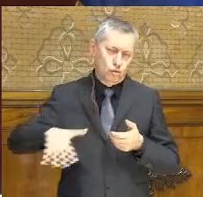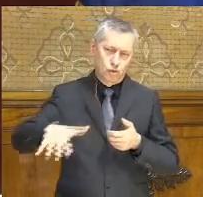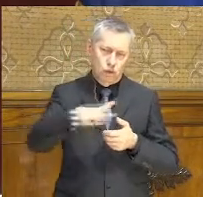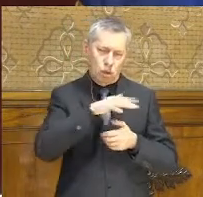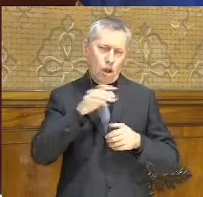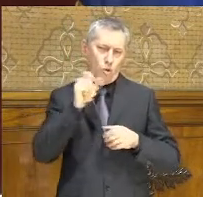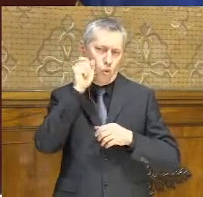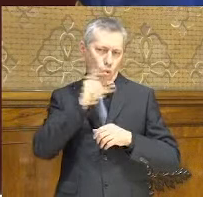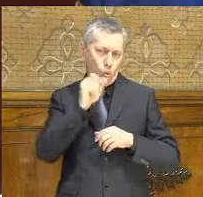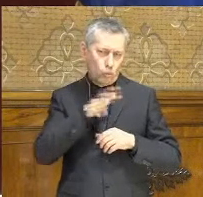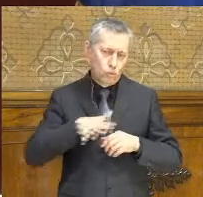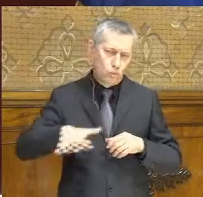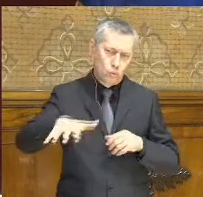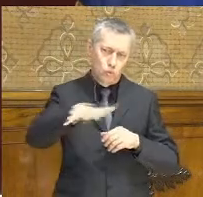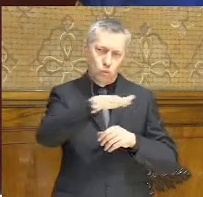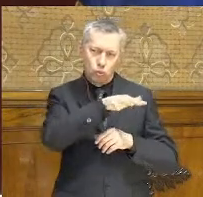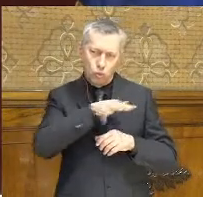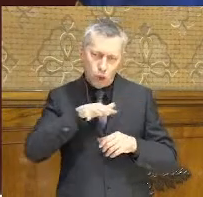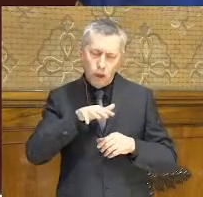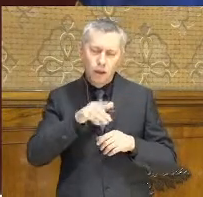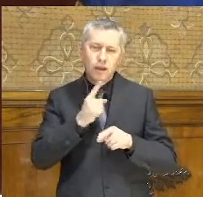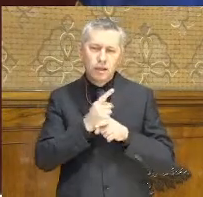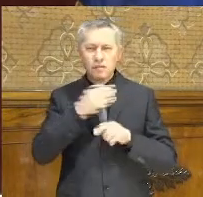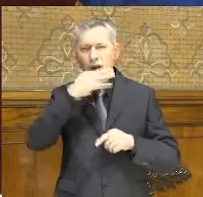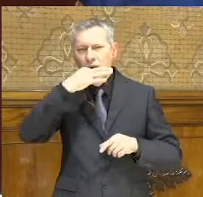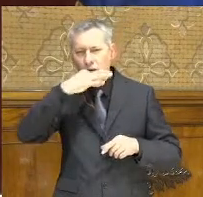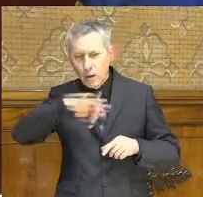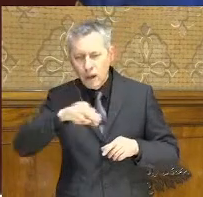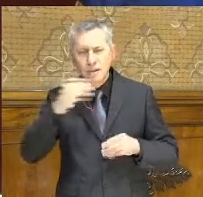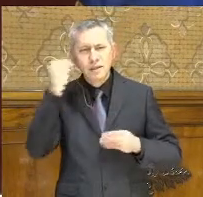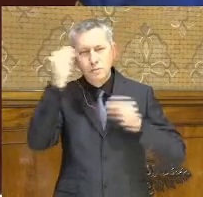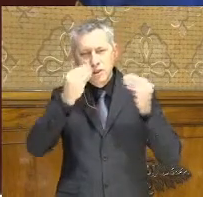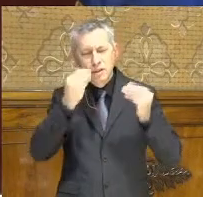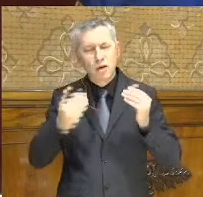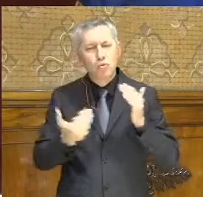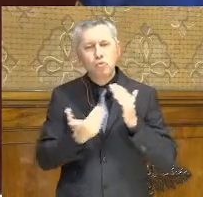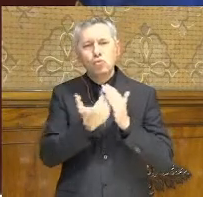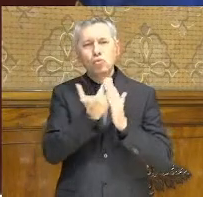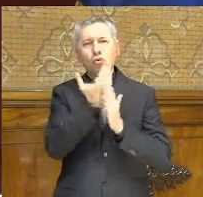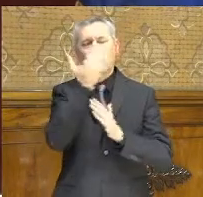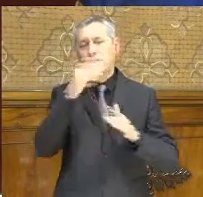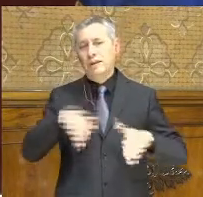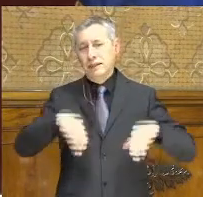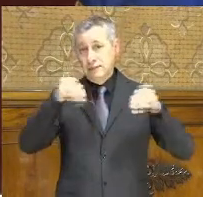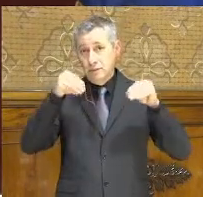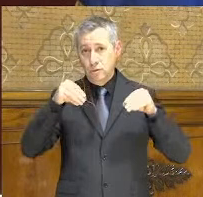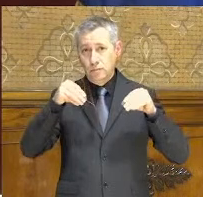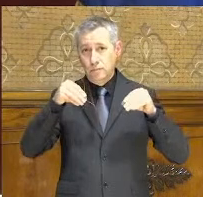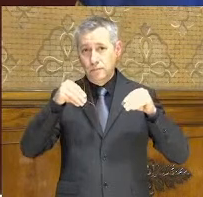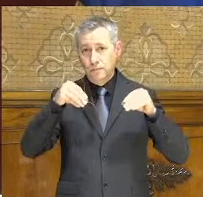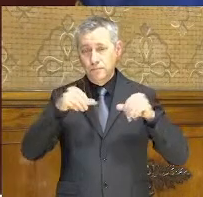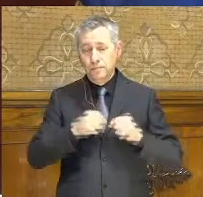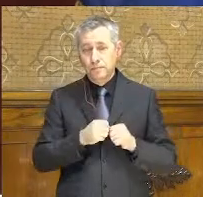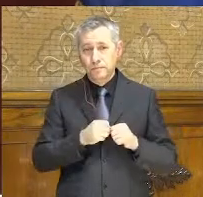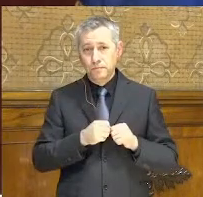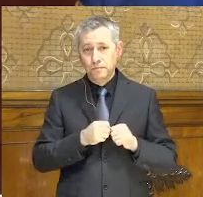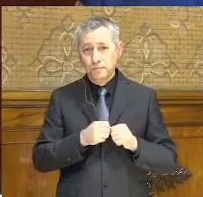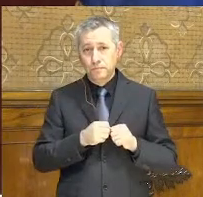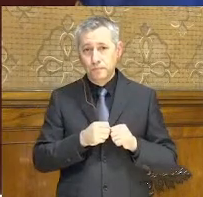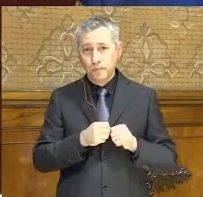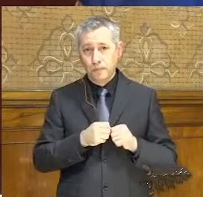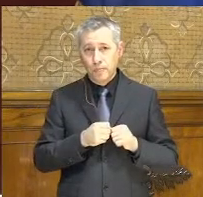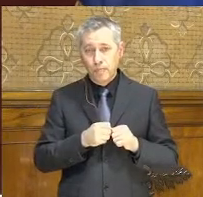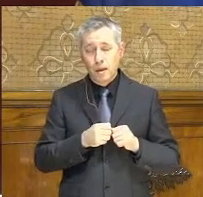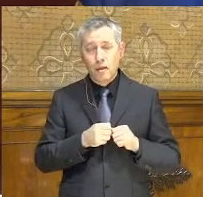think of a new beginning. Arendt's meditation